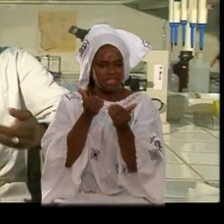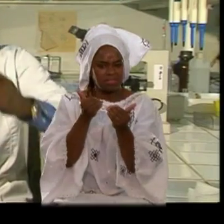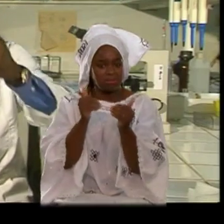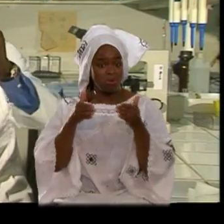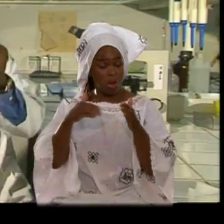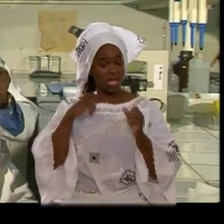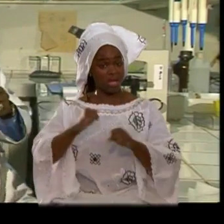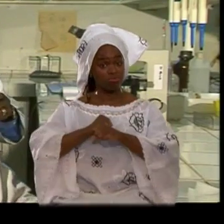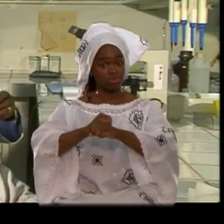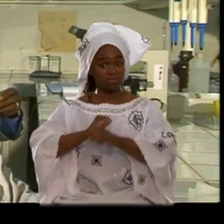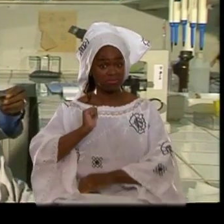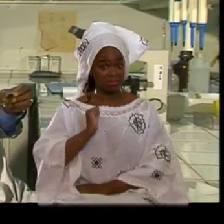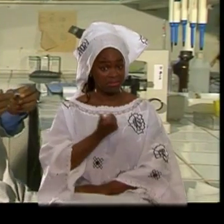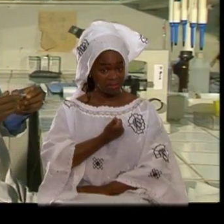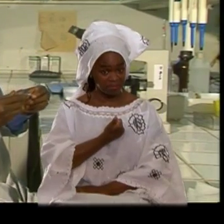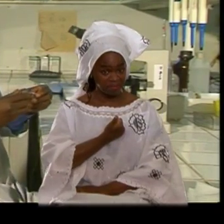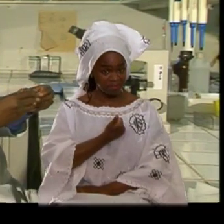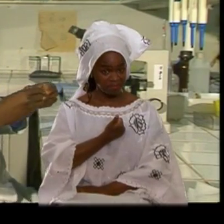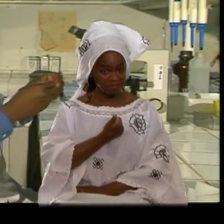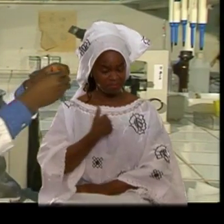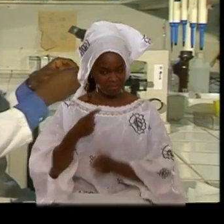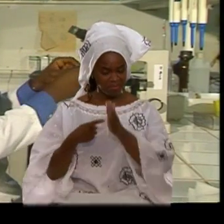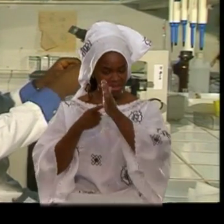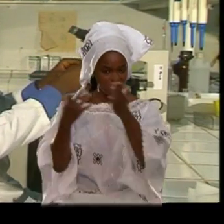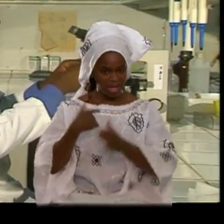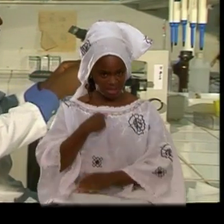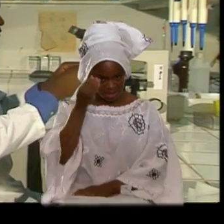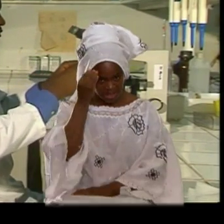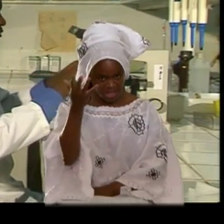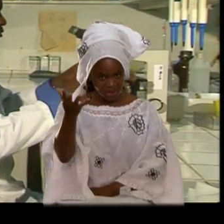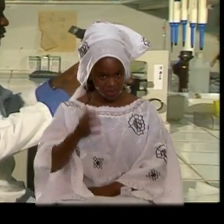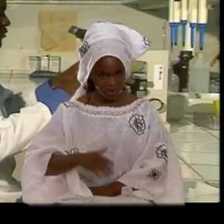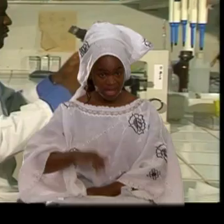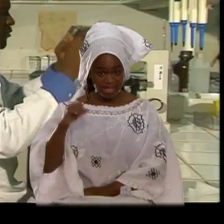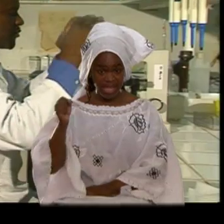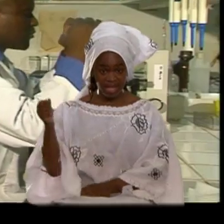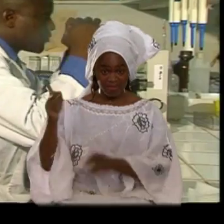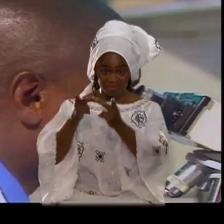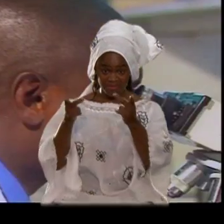can take to protect ourselves, as you will see in the tale that I'm to tell you.